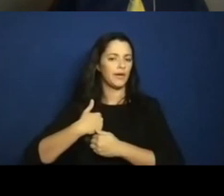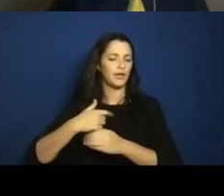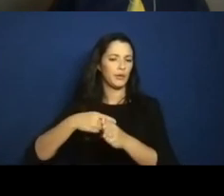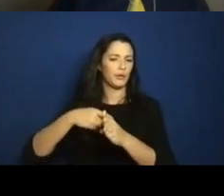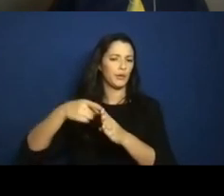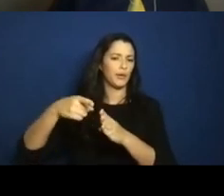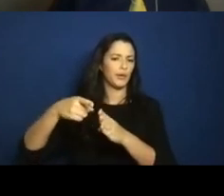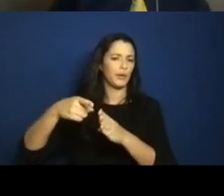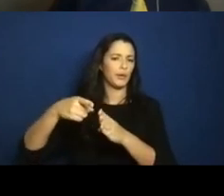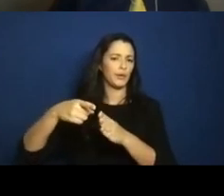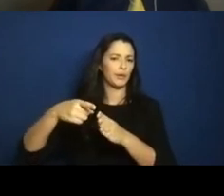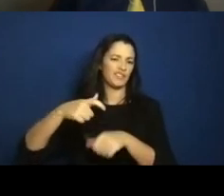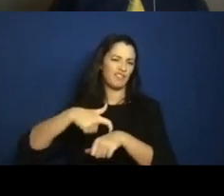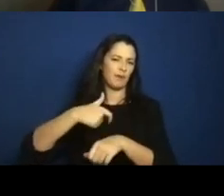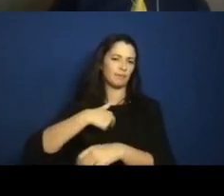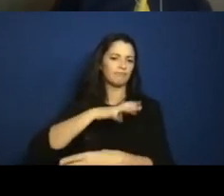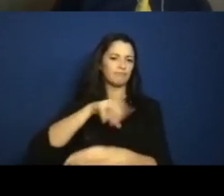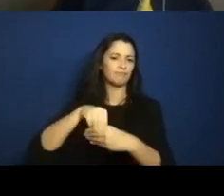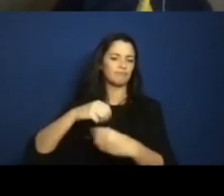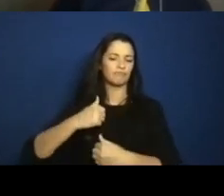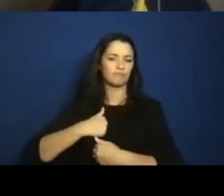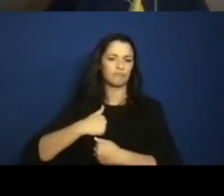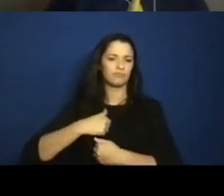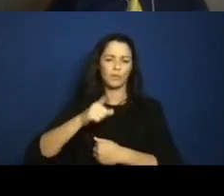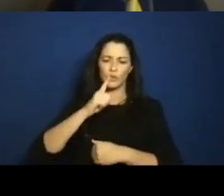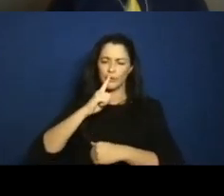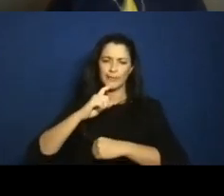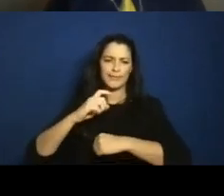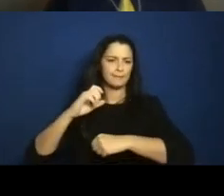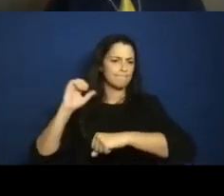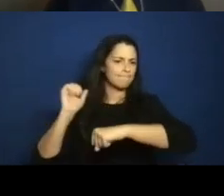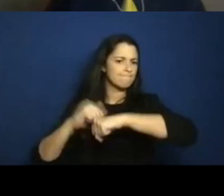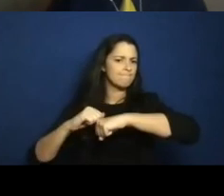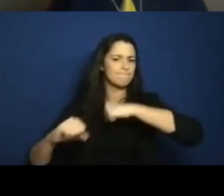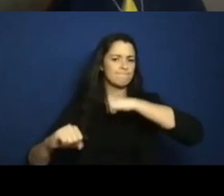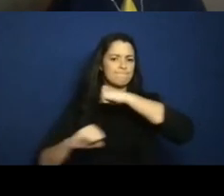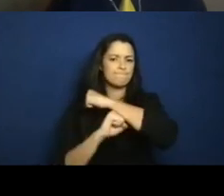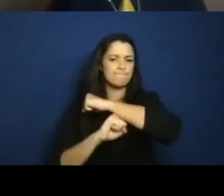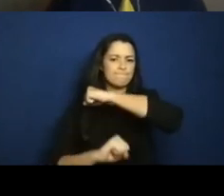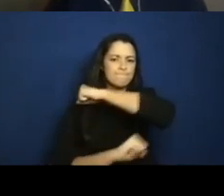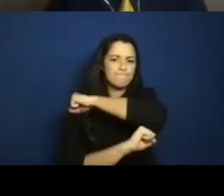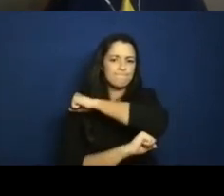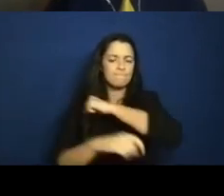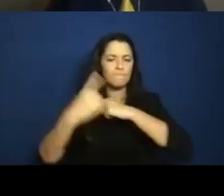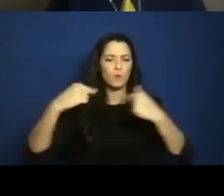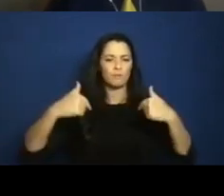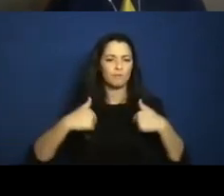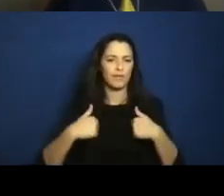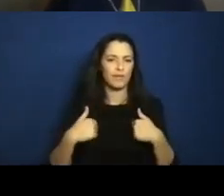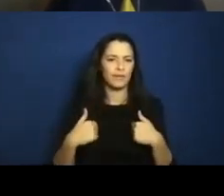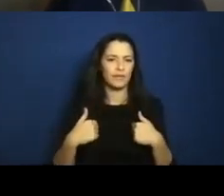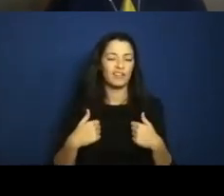that I spent in the military, set such a solid foundation for me. And I would not be the man that I am